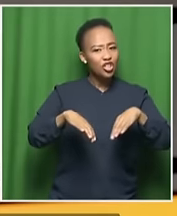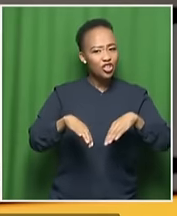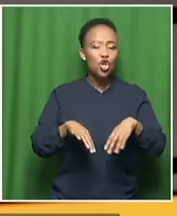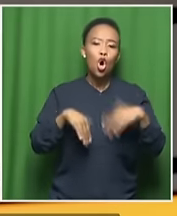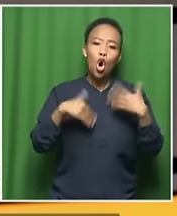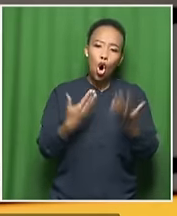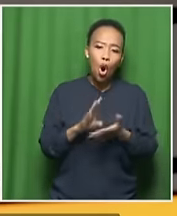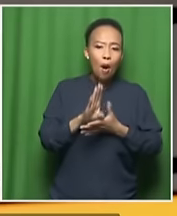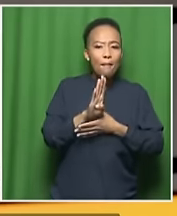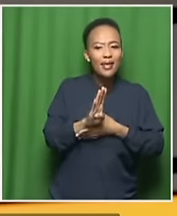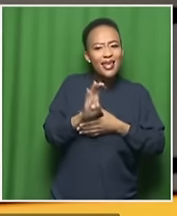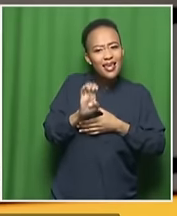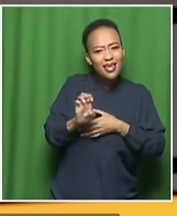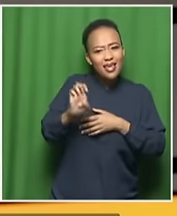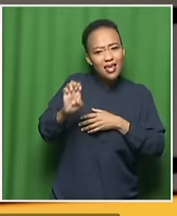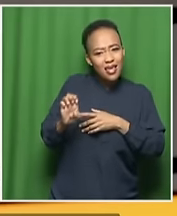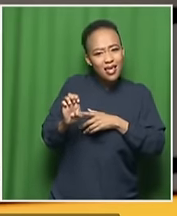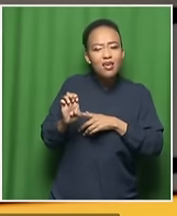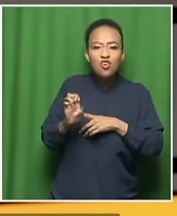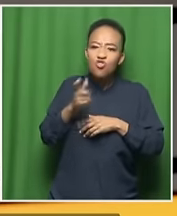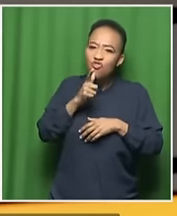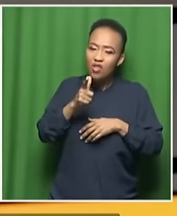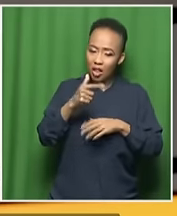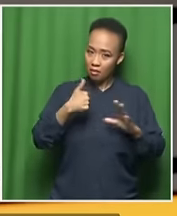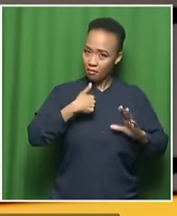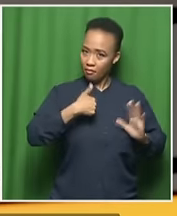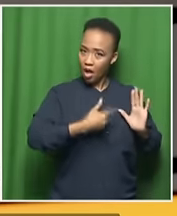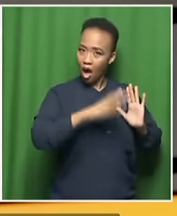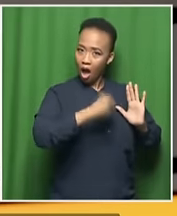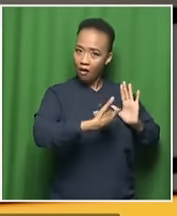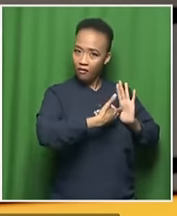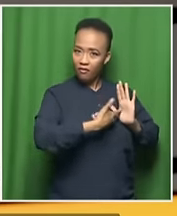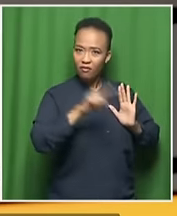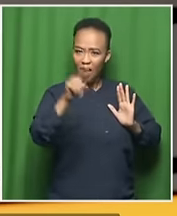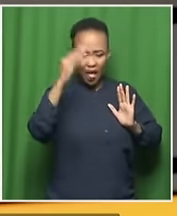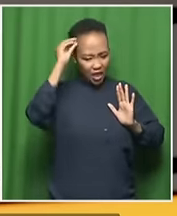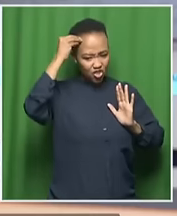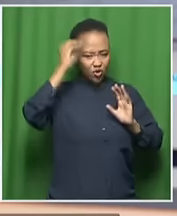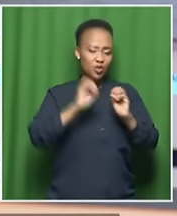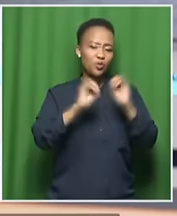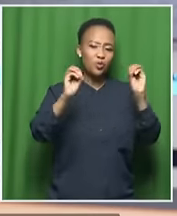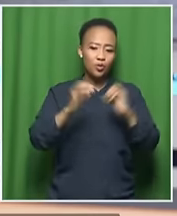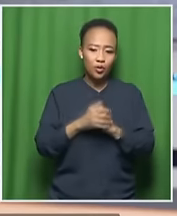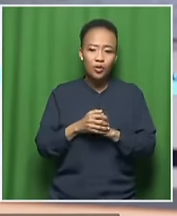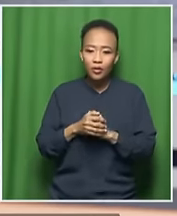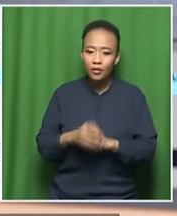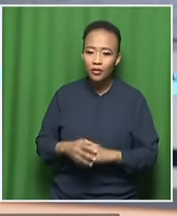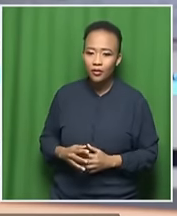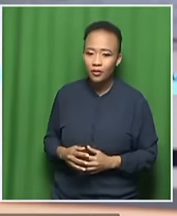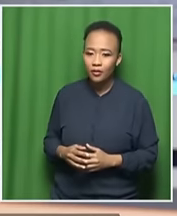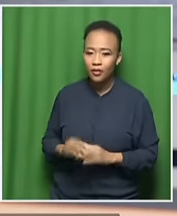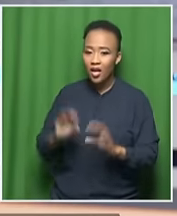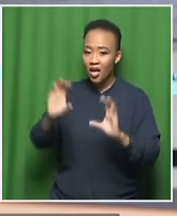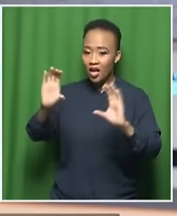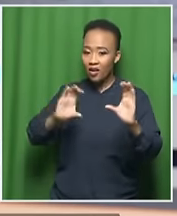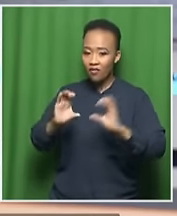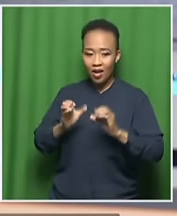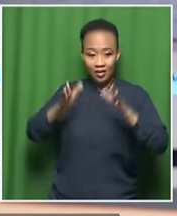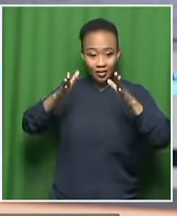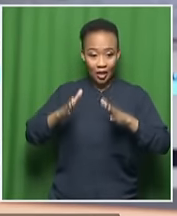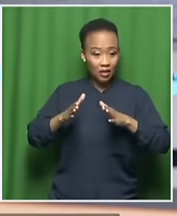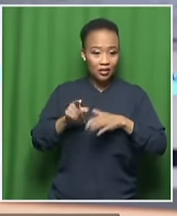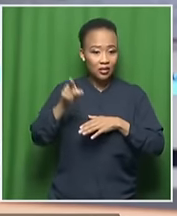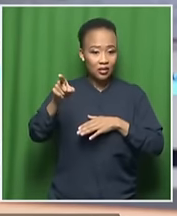economic empowerment, they're not interested. They are not philanthropic, Dr. Groenewald. Say again? Investors are not philanthropic by